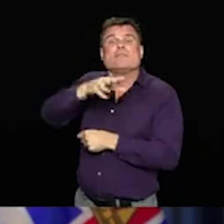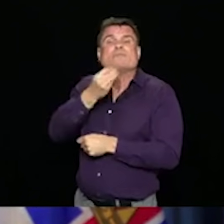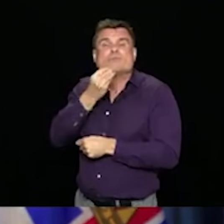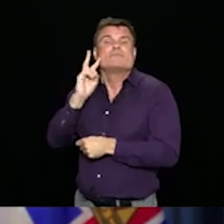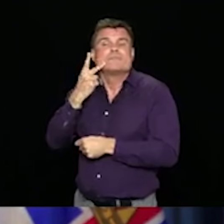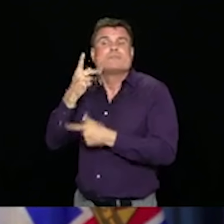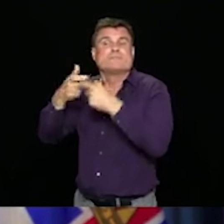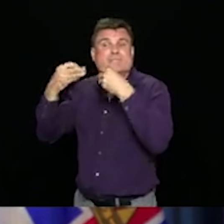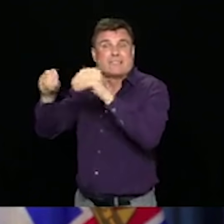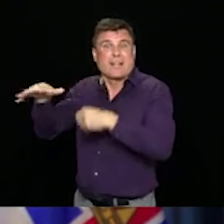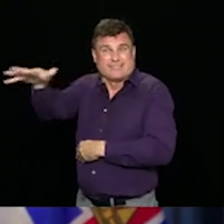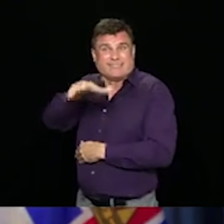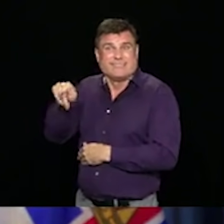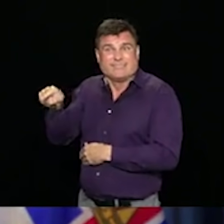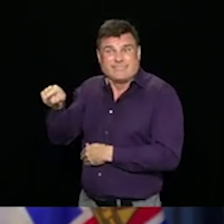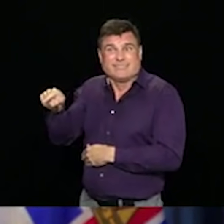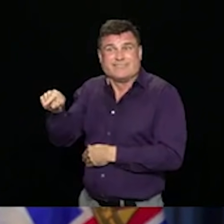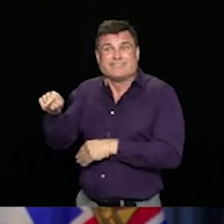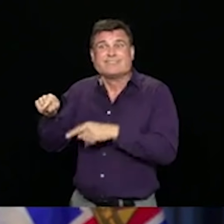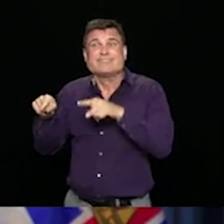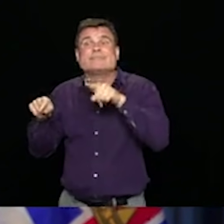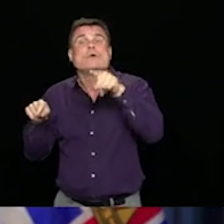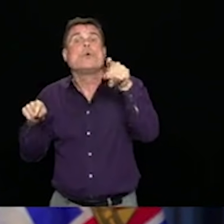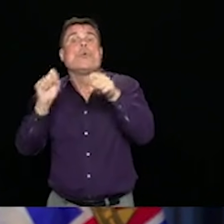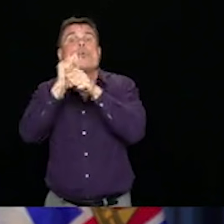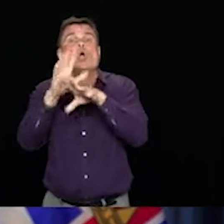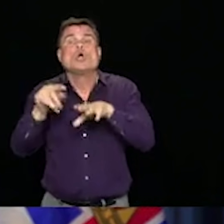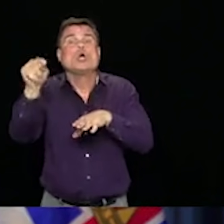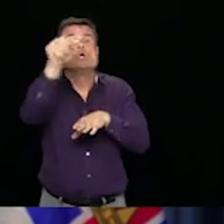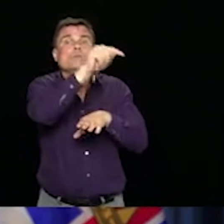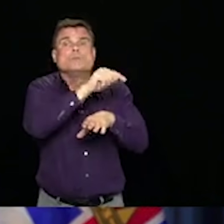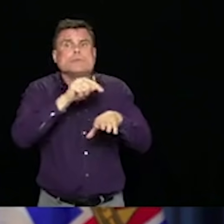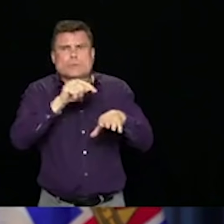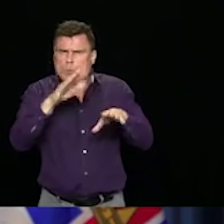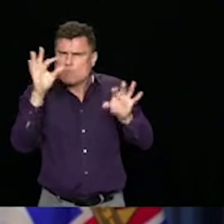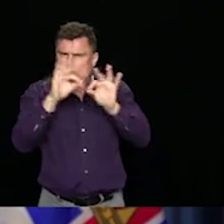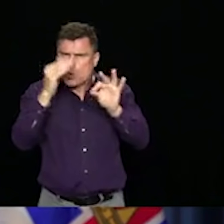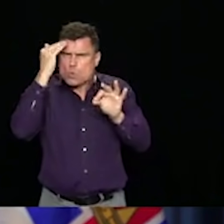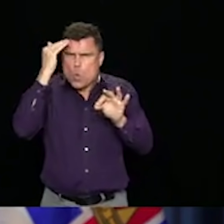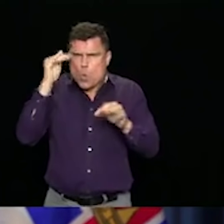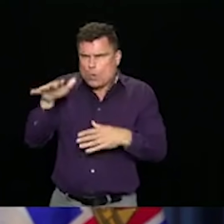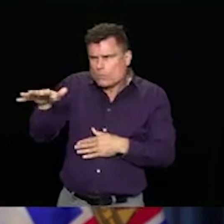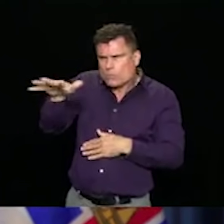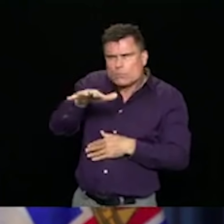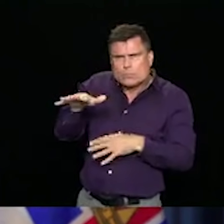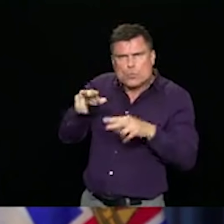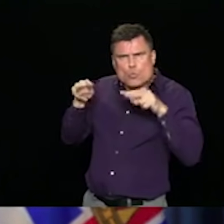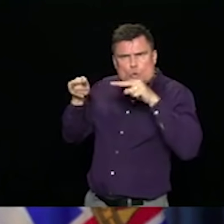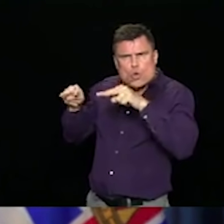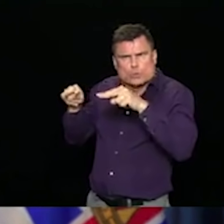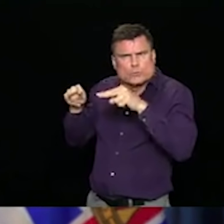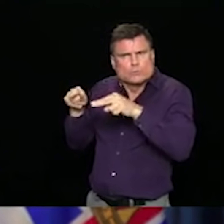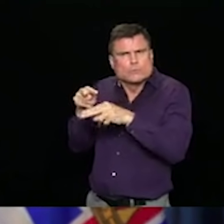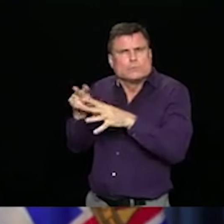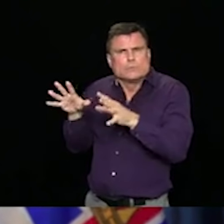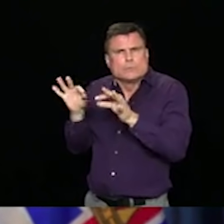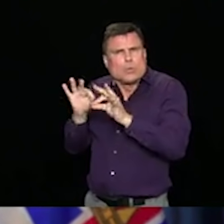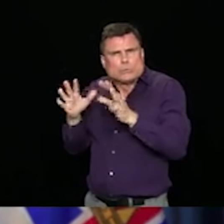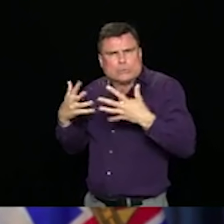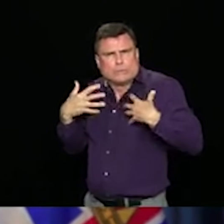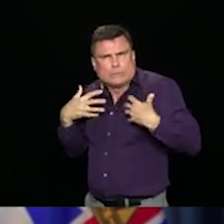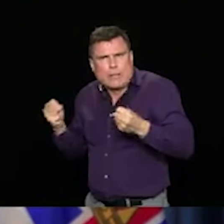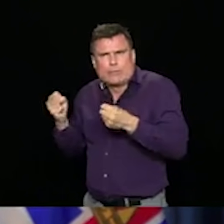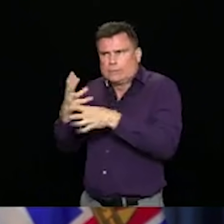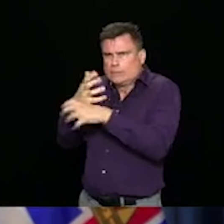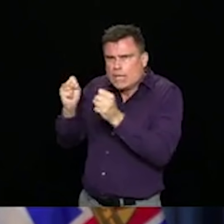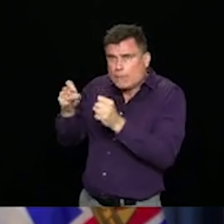Agriculture, Lana Popham, who know these areas very well and have communicated with us both the concerns and the aspirations